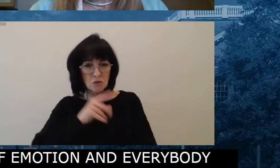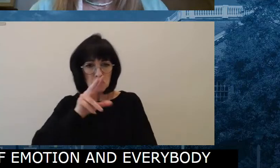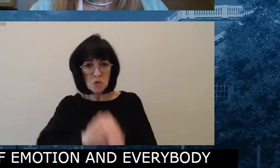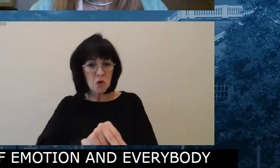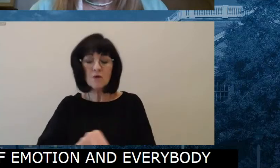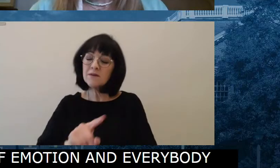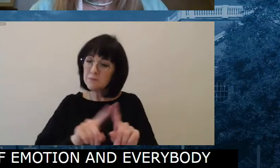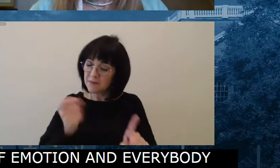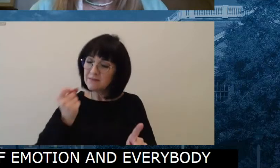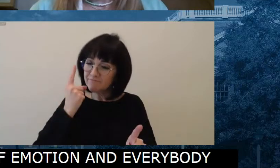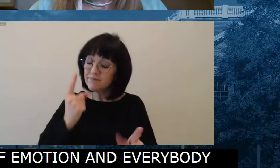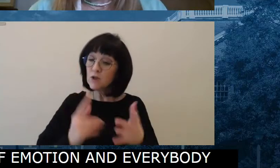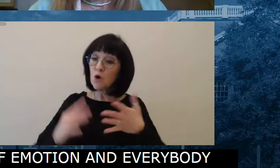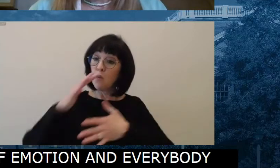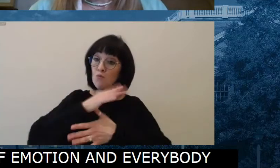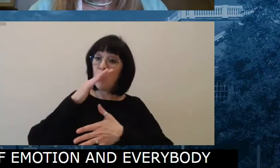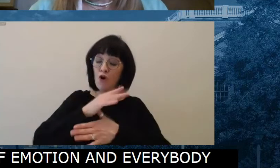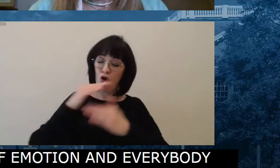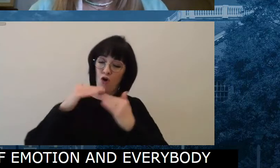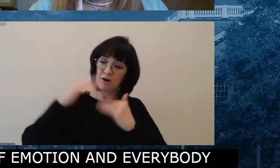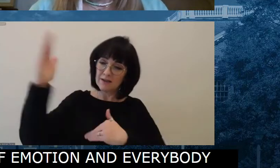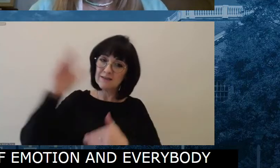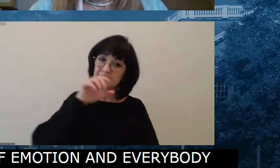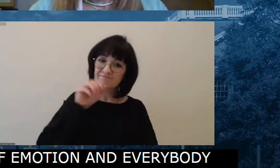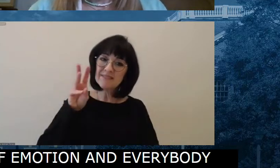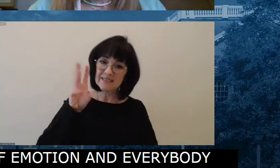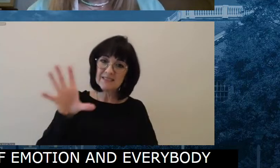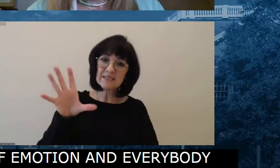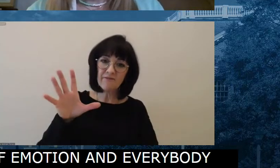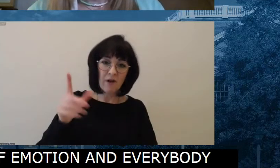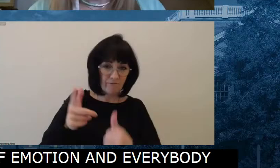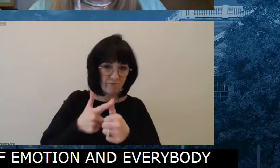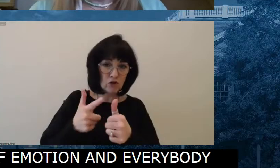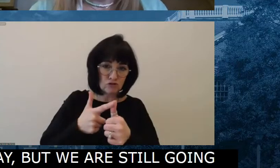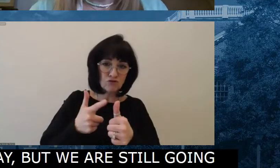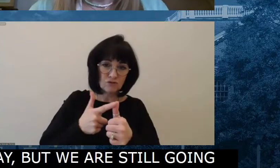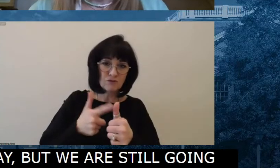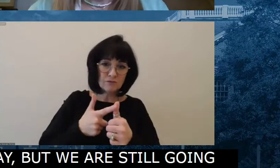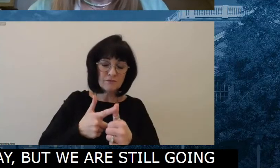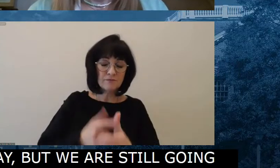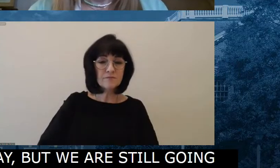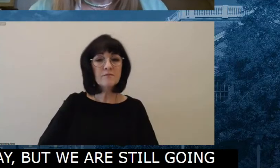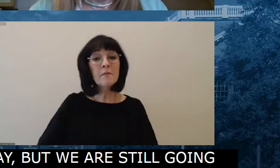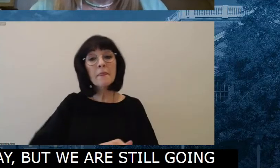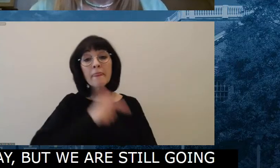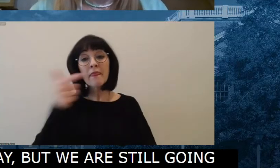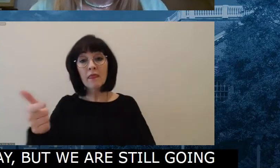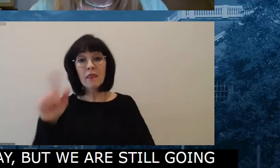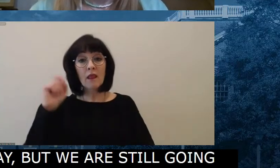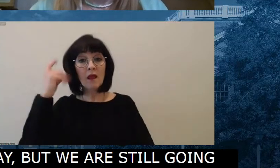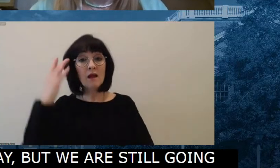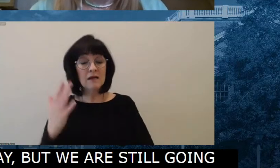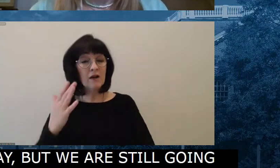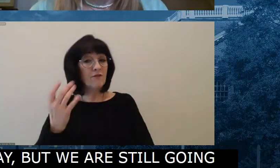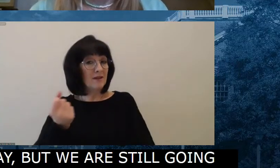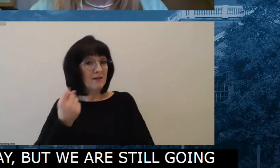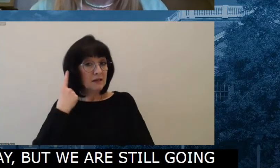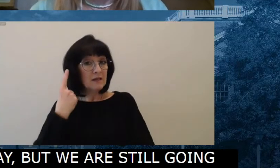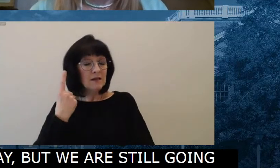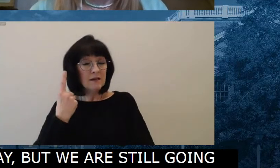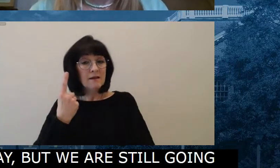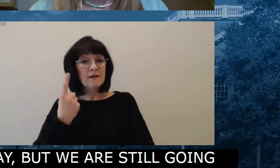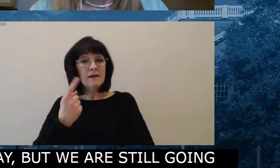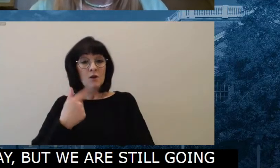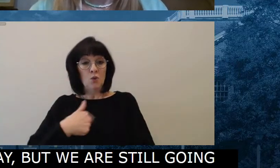gets vaccinated and when. Another reason to open up the process or to go through this transition that